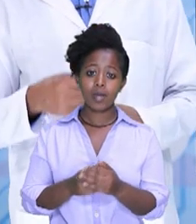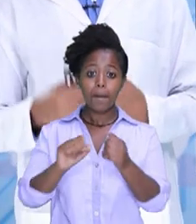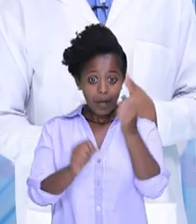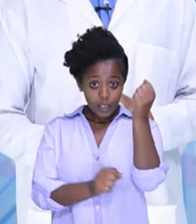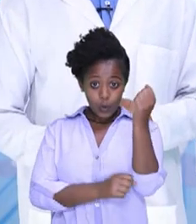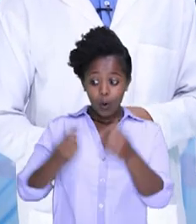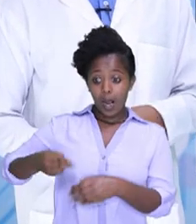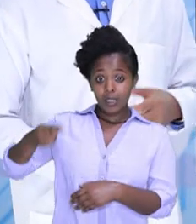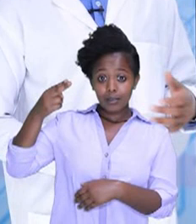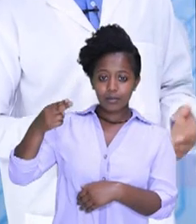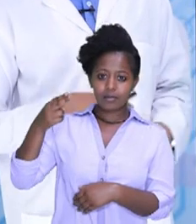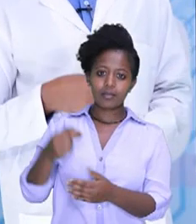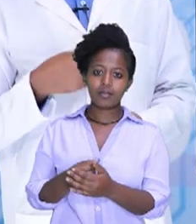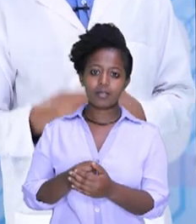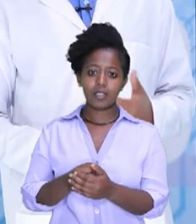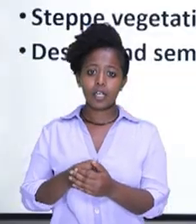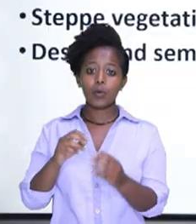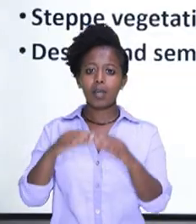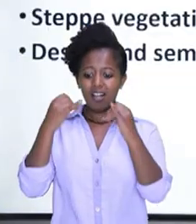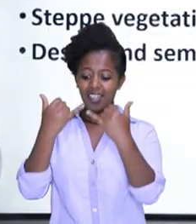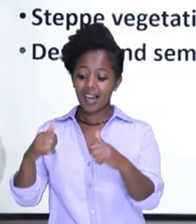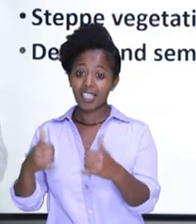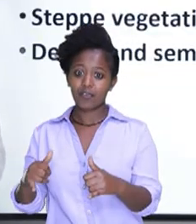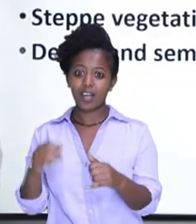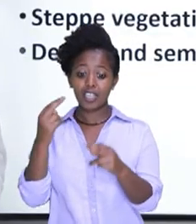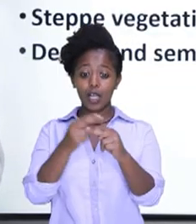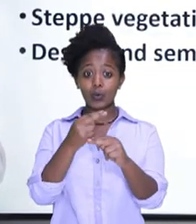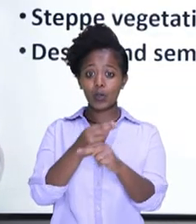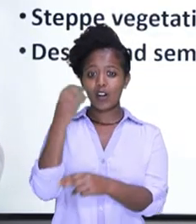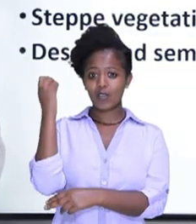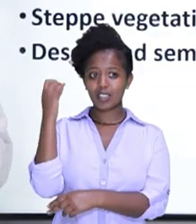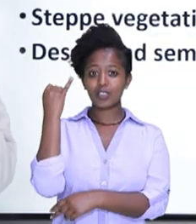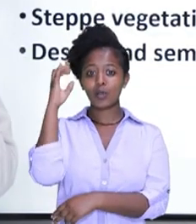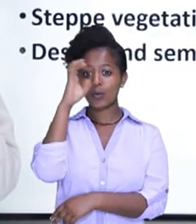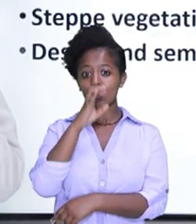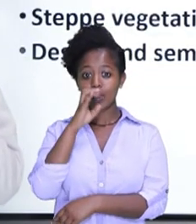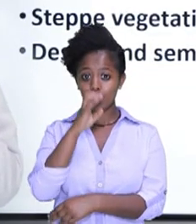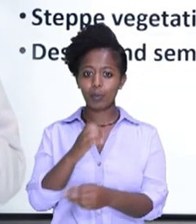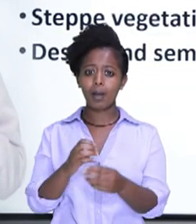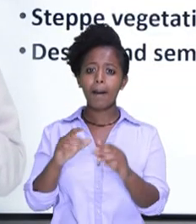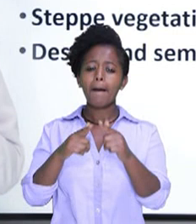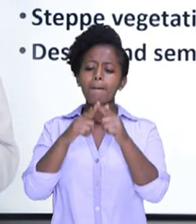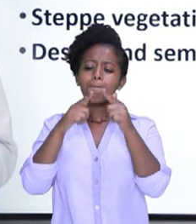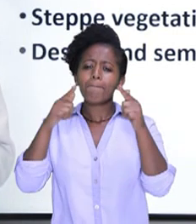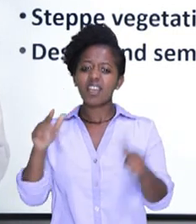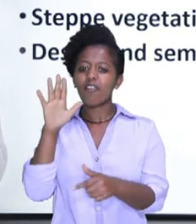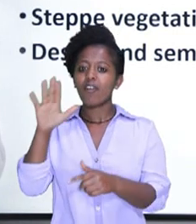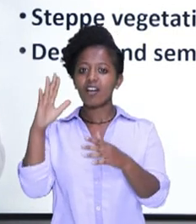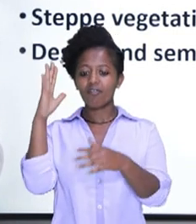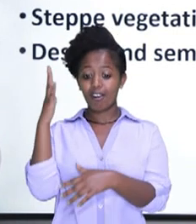Based on altitude, we can classify the natural vegetation of Ethiopia into big